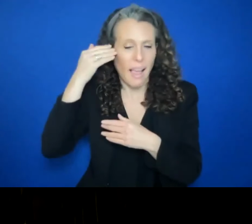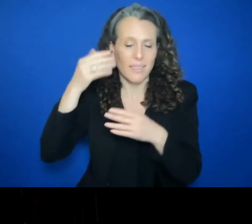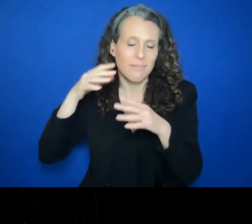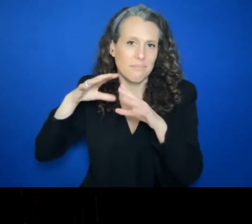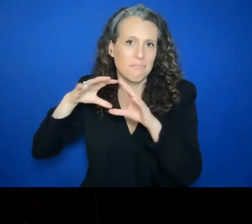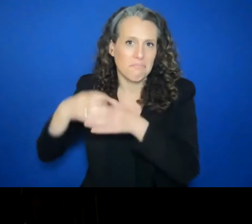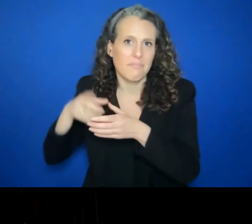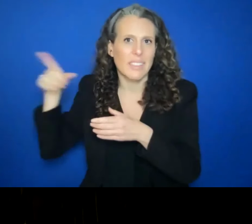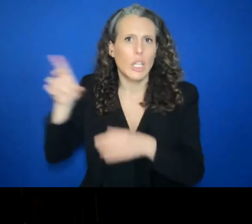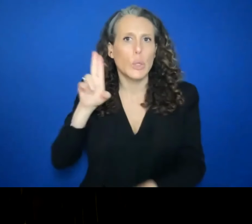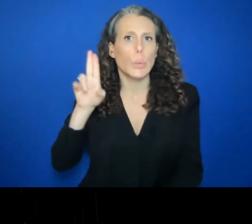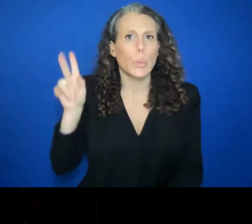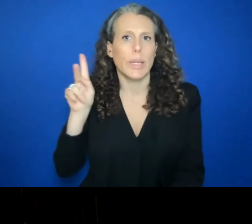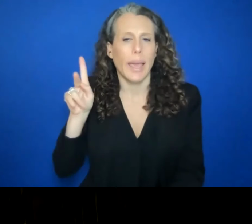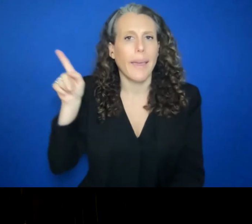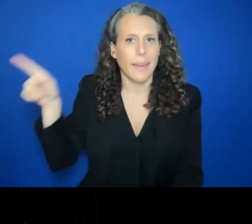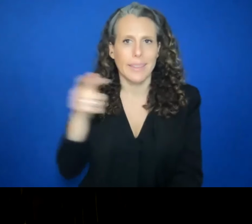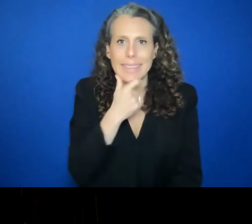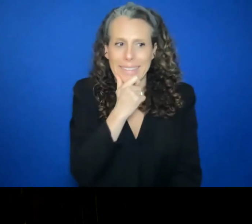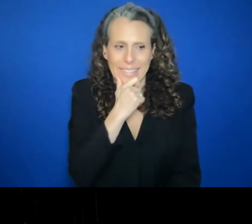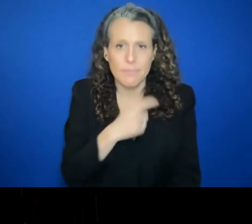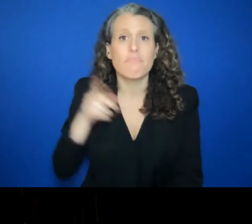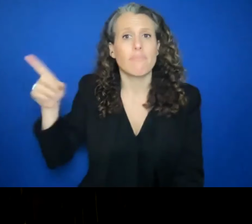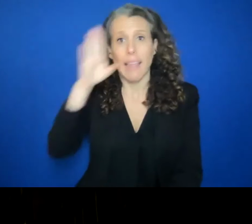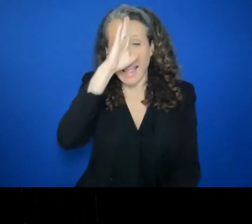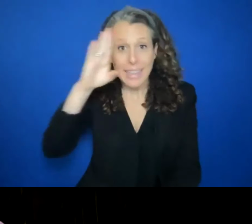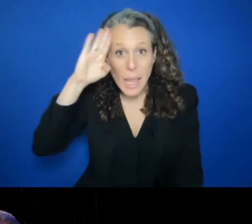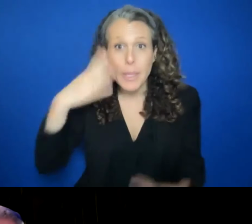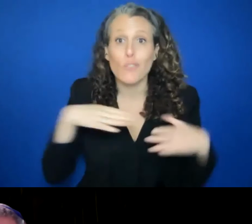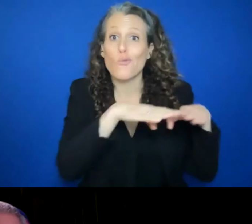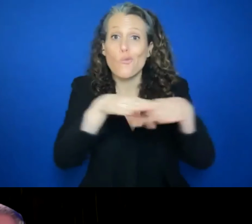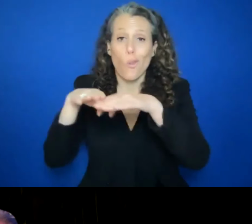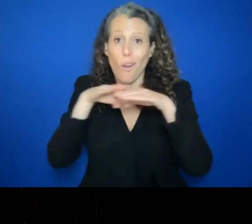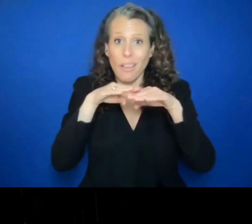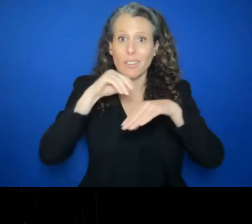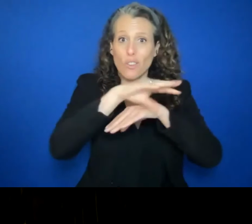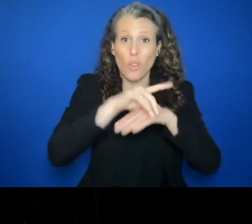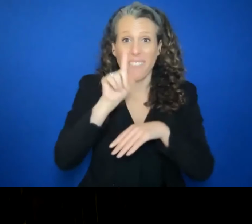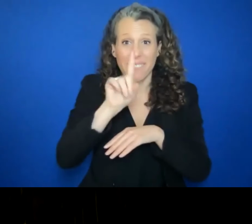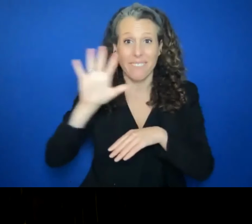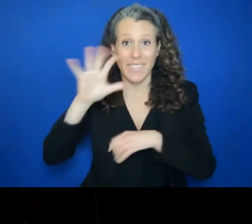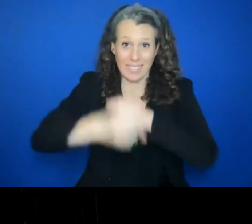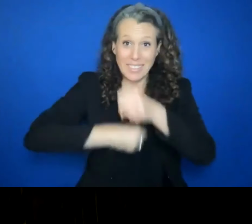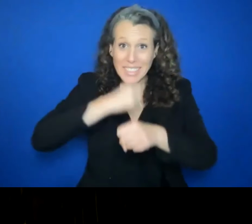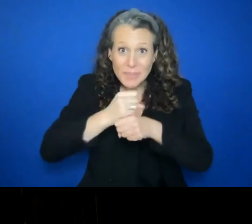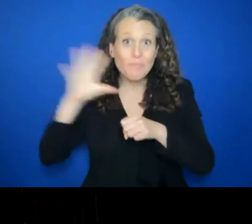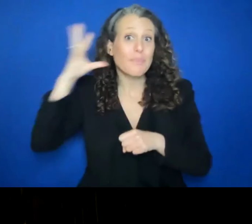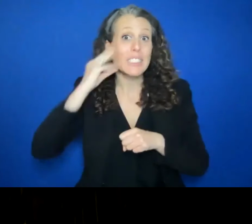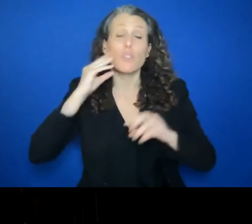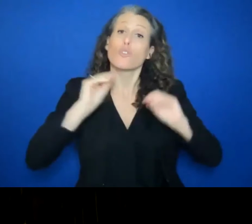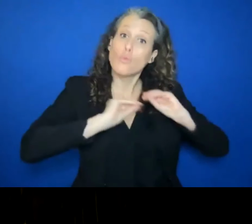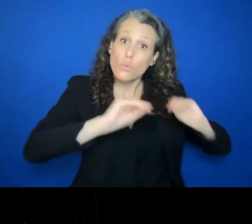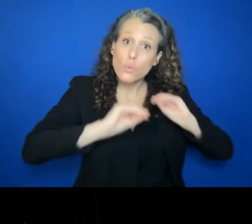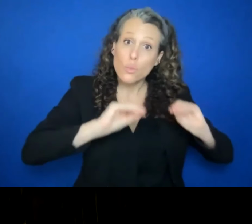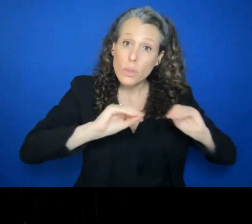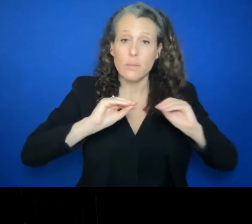in the UK. He is also an academic and an equality diversity consultant with 15 years of experience as a trainer and